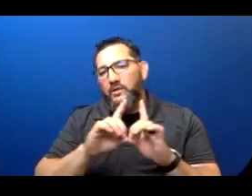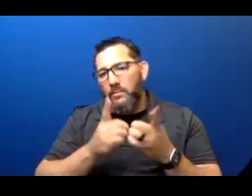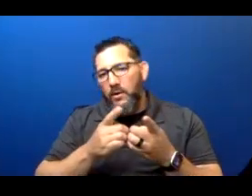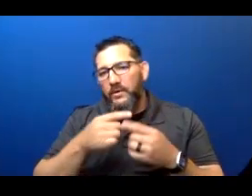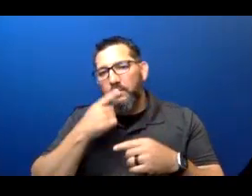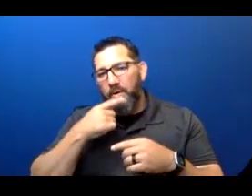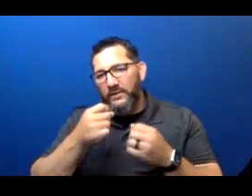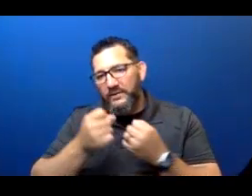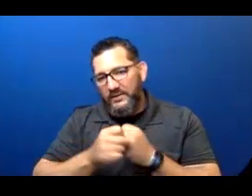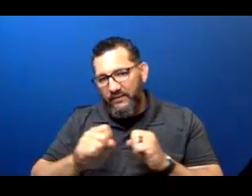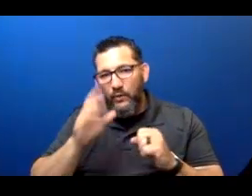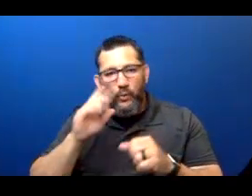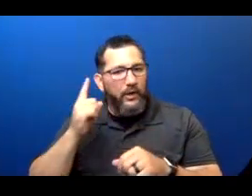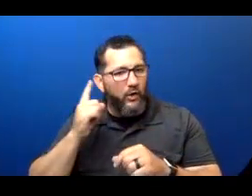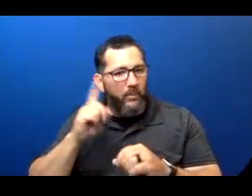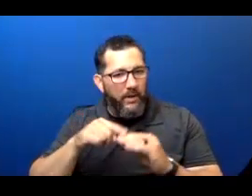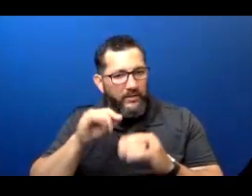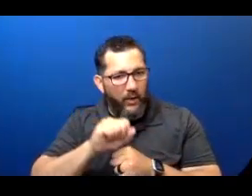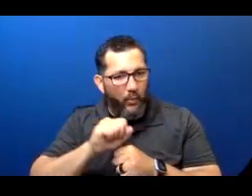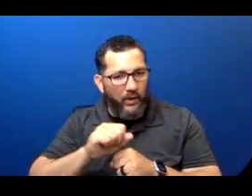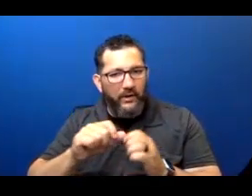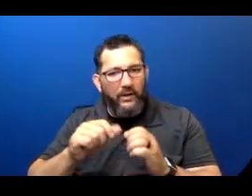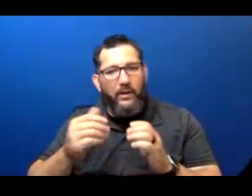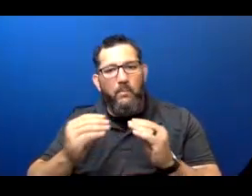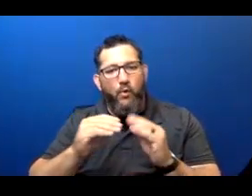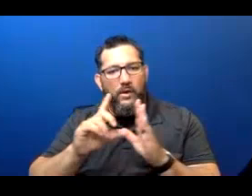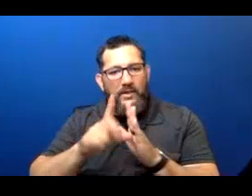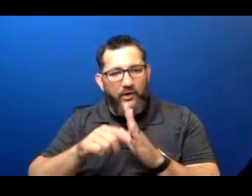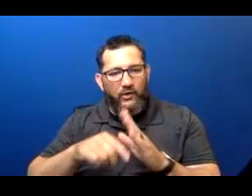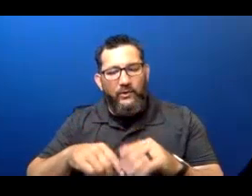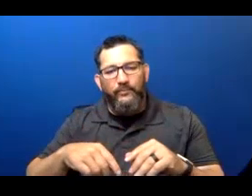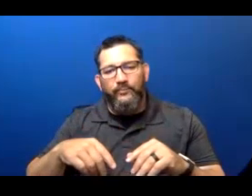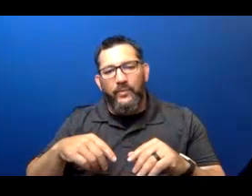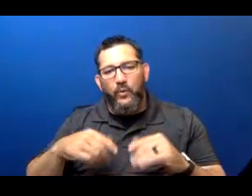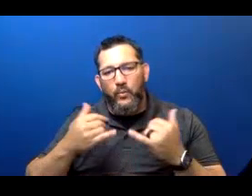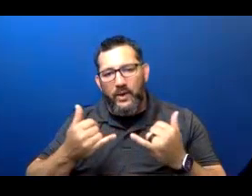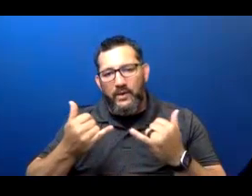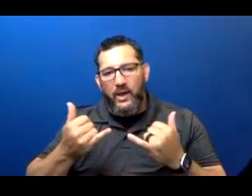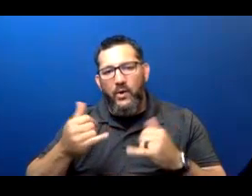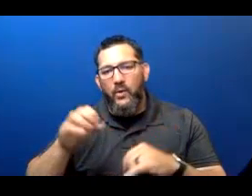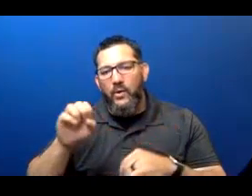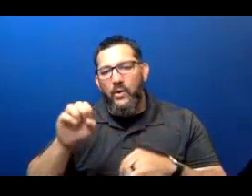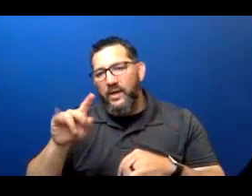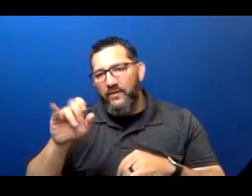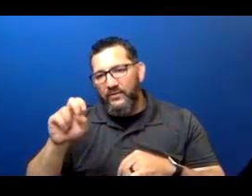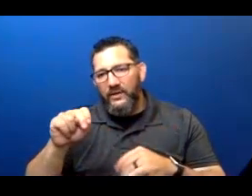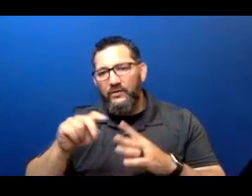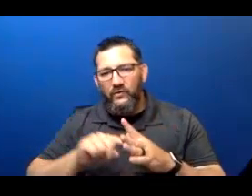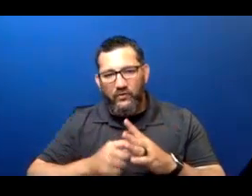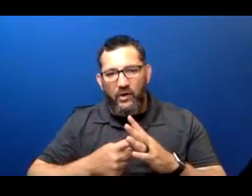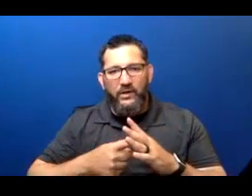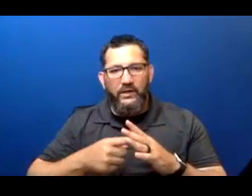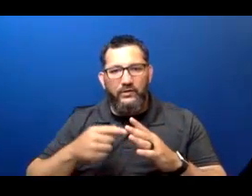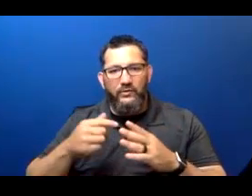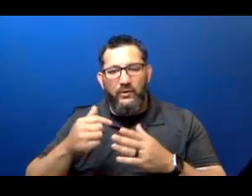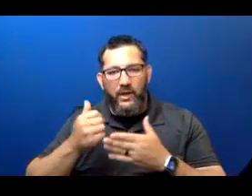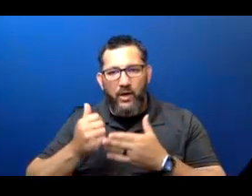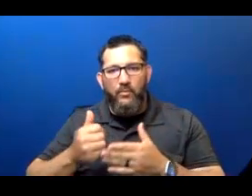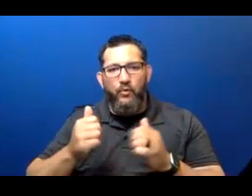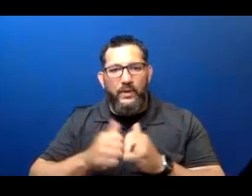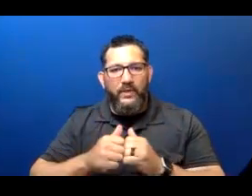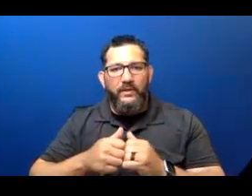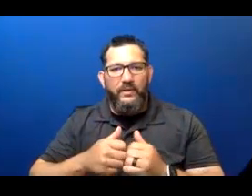work later in the year. But right now, Evelyn is really starting to take up space within the